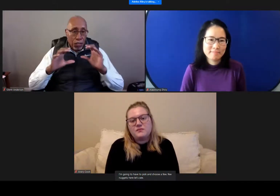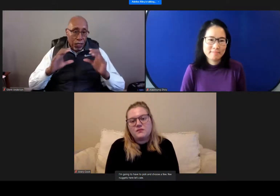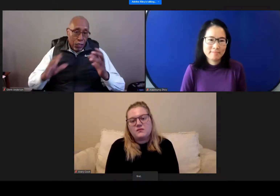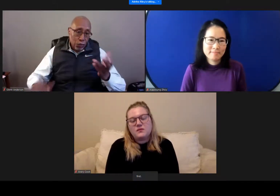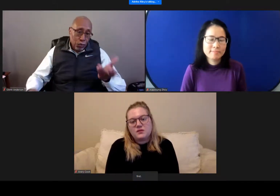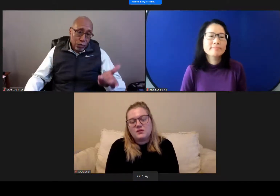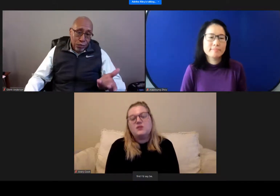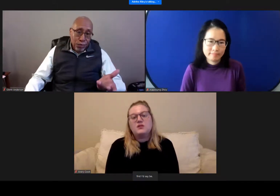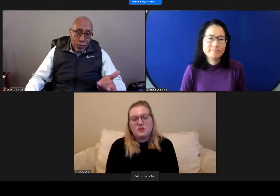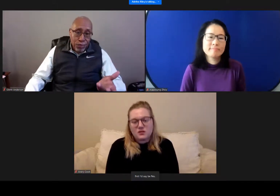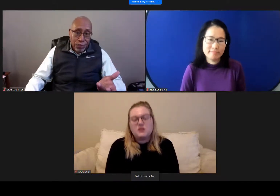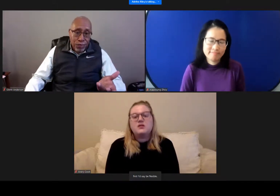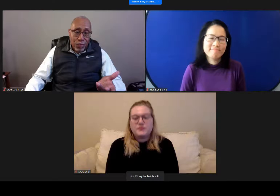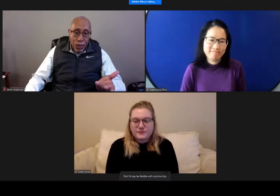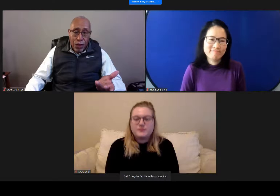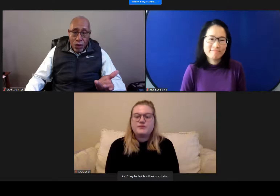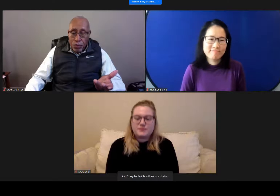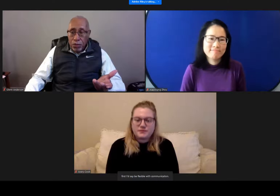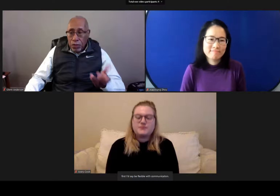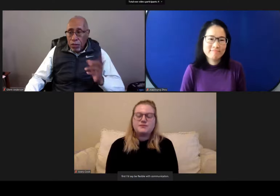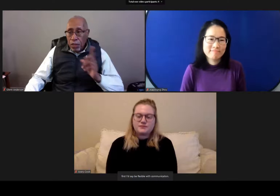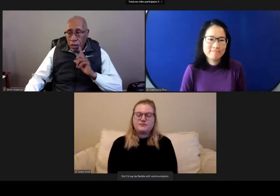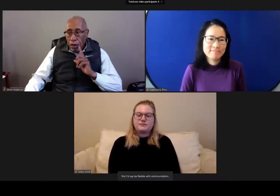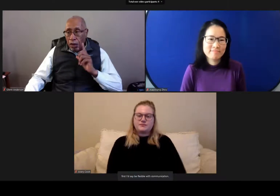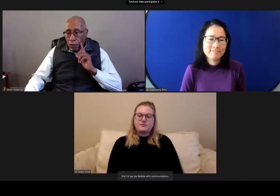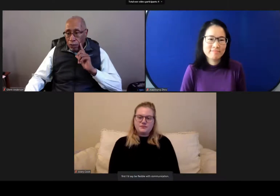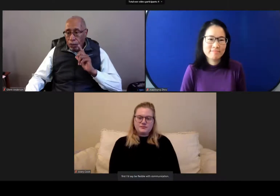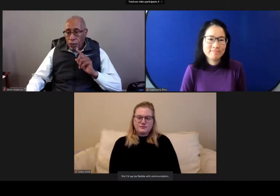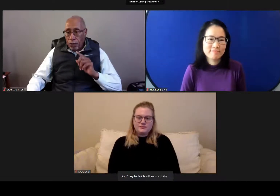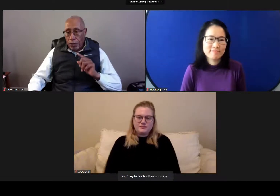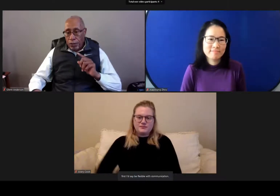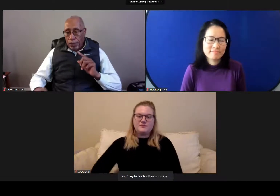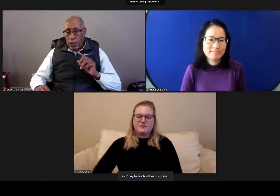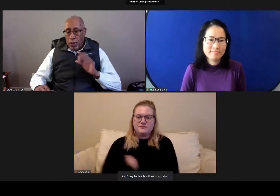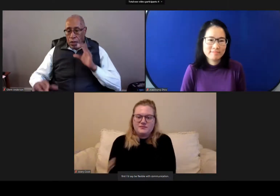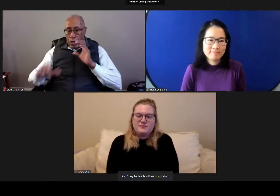First, I'd say be flexible with communication.